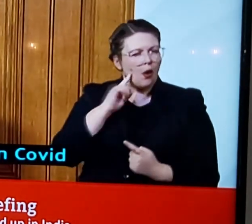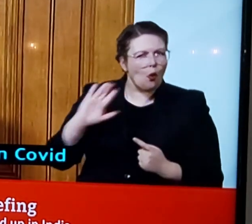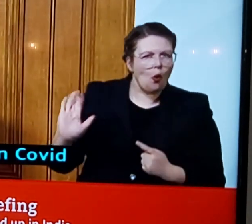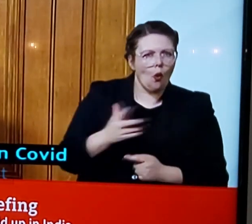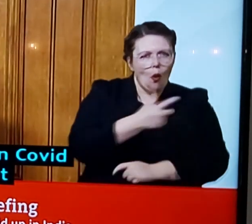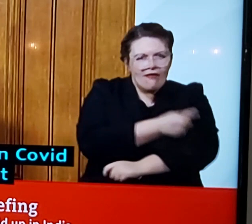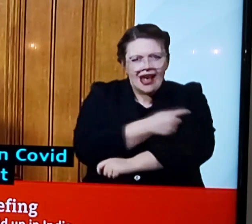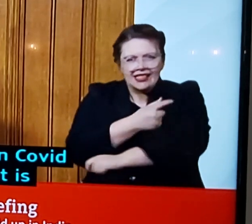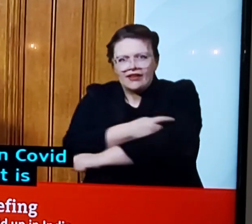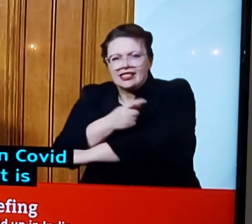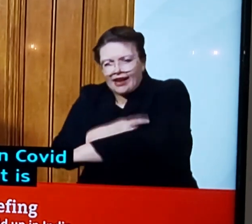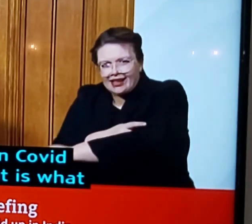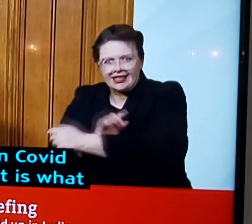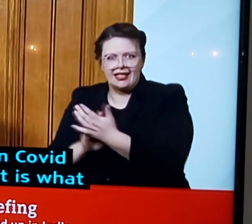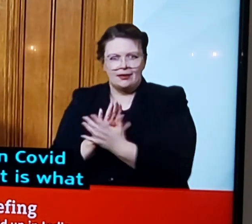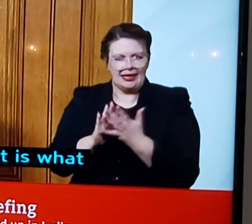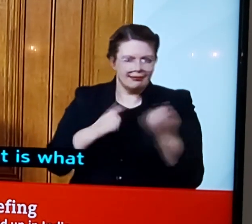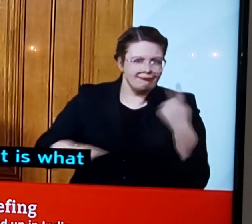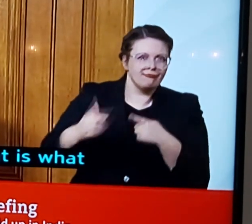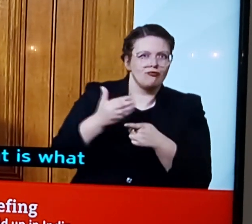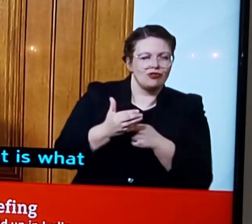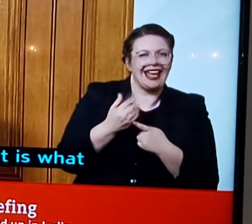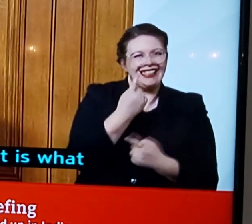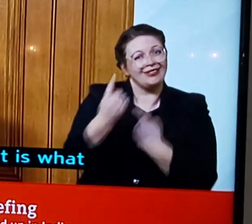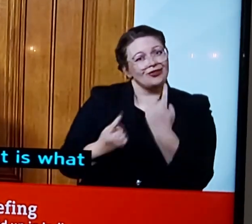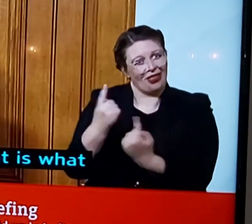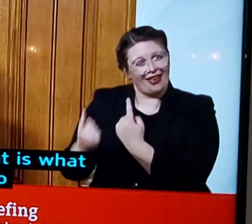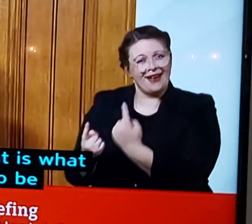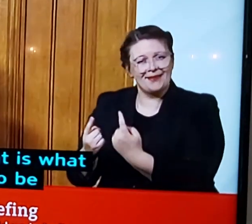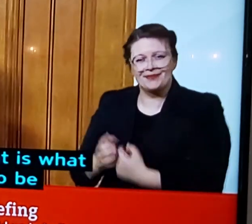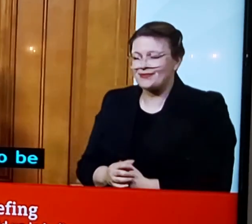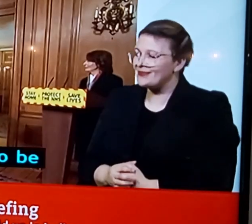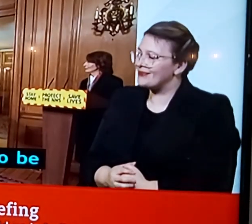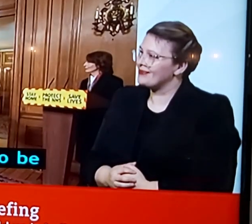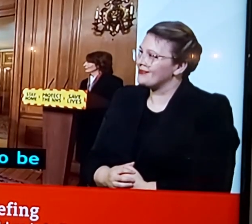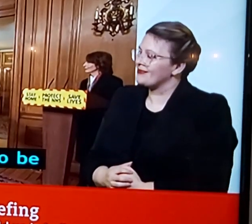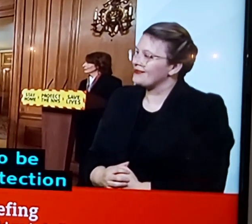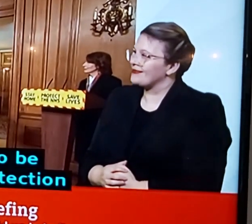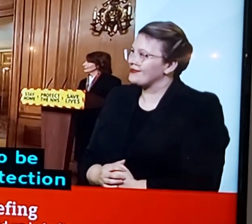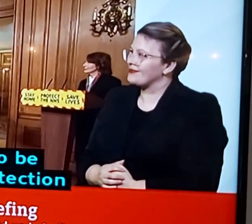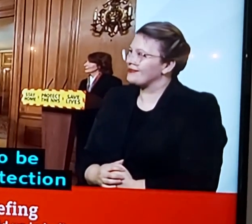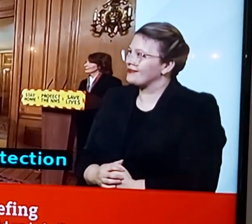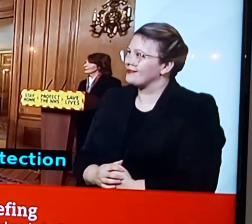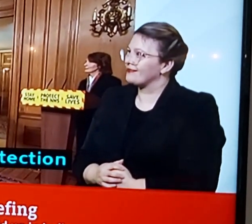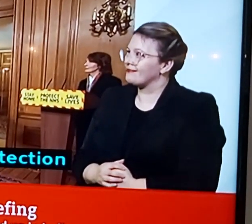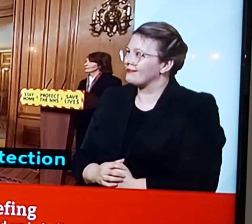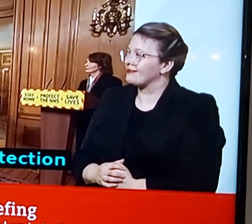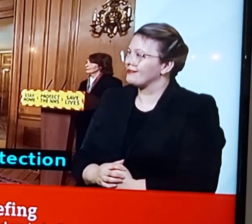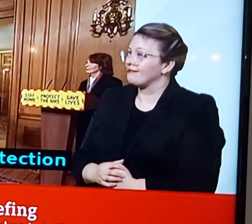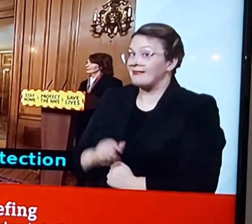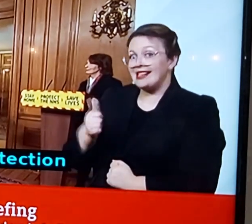that also protects everyone else in society. Thanks, folks. Emily Moore.